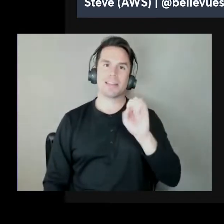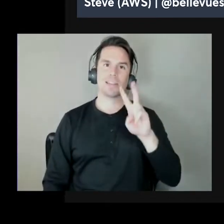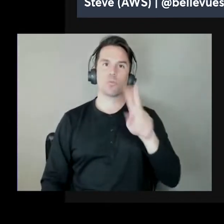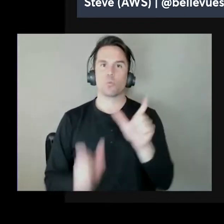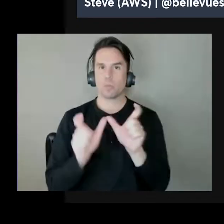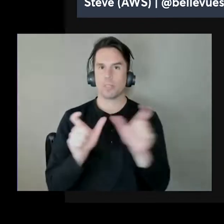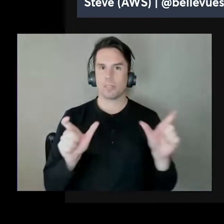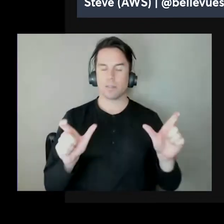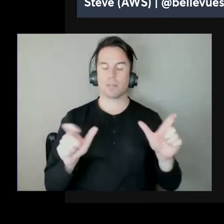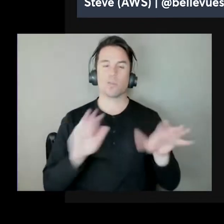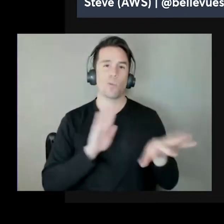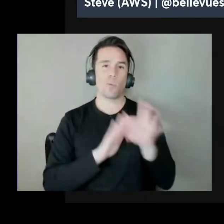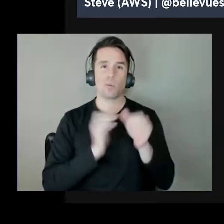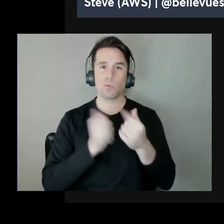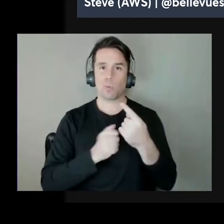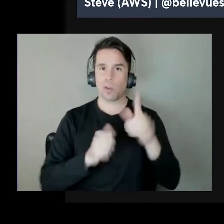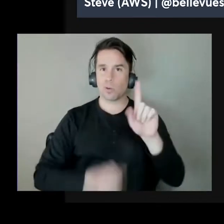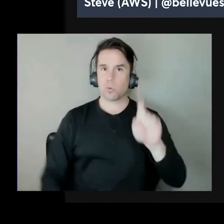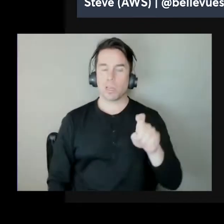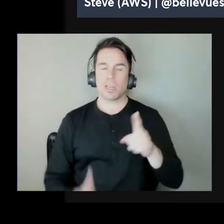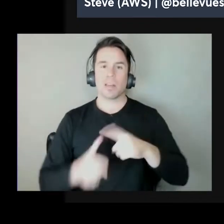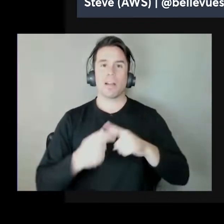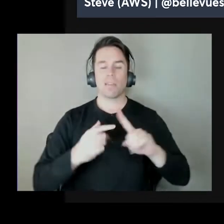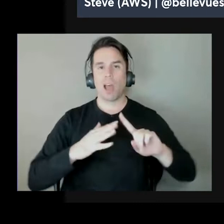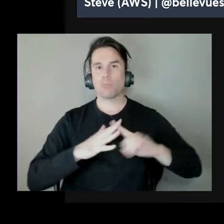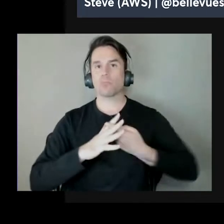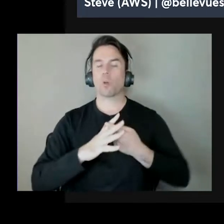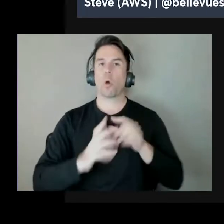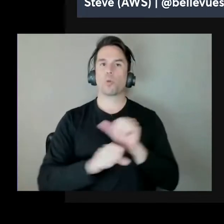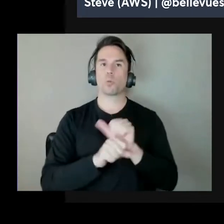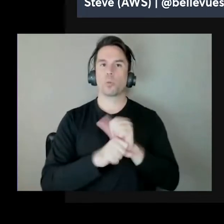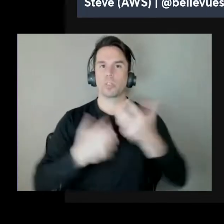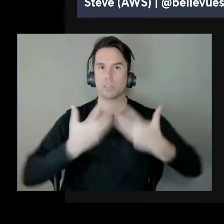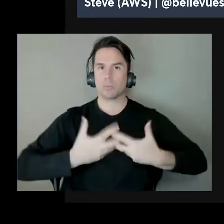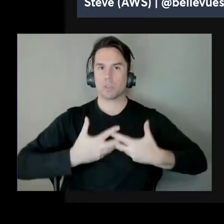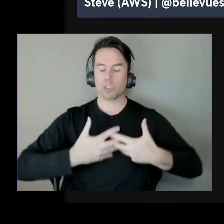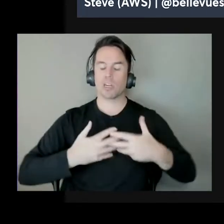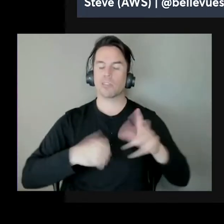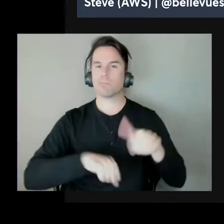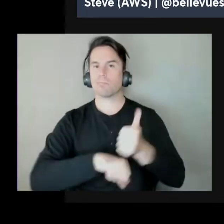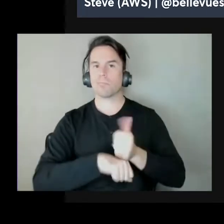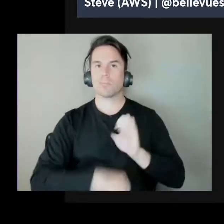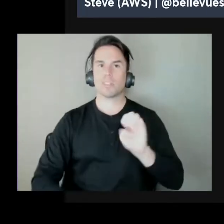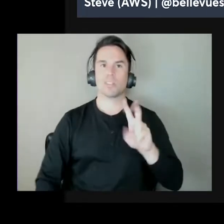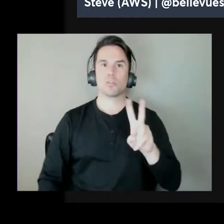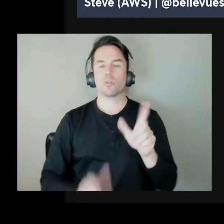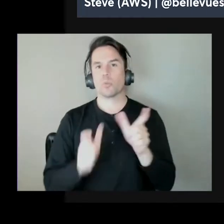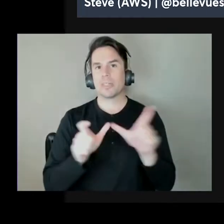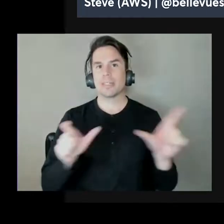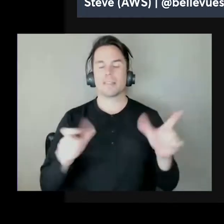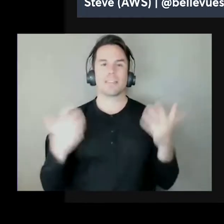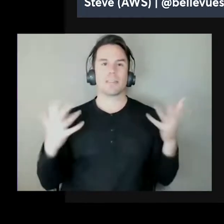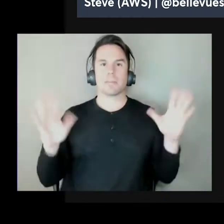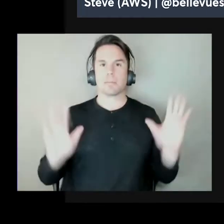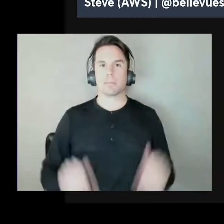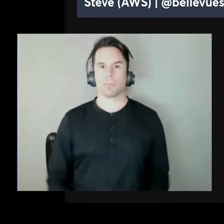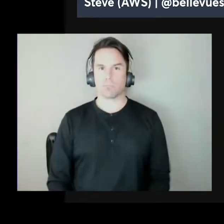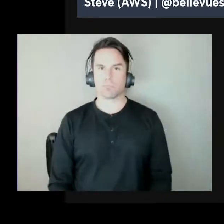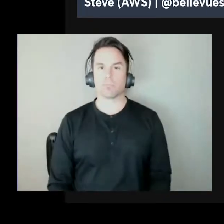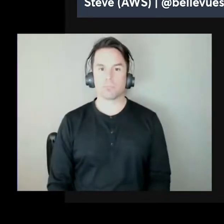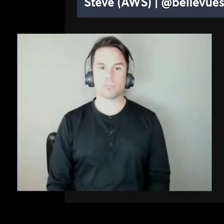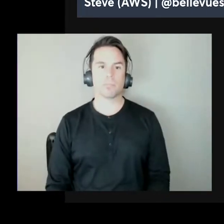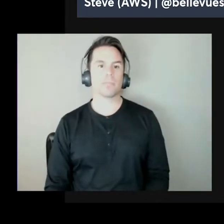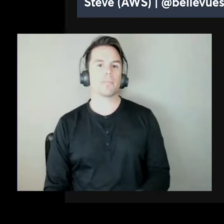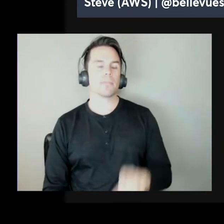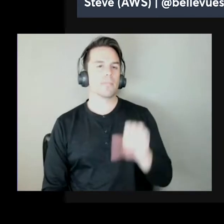You initialize your virtual machines in the form of EC2 instance, and that's all. You just get started with writing your code. And even another way to